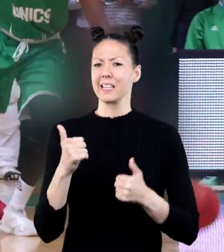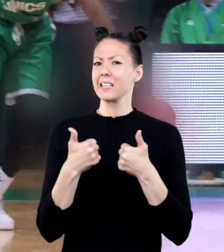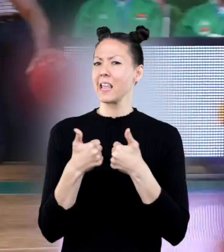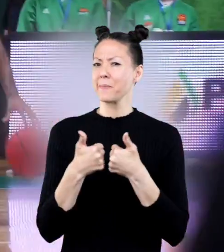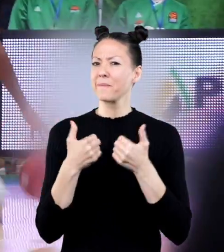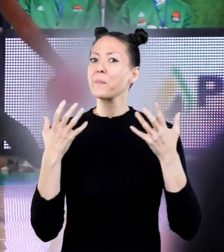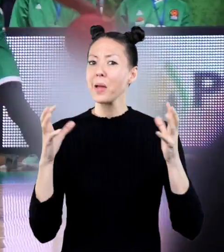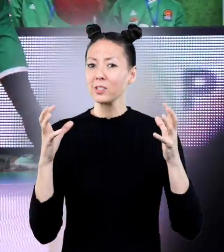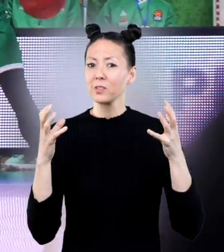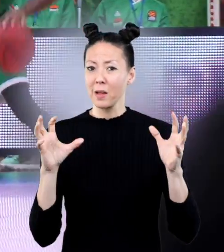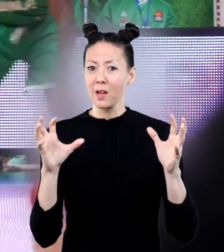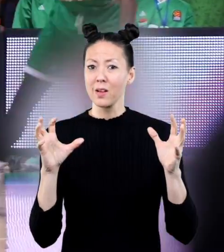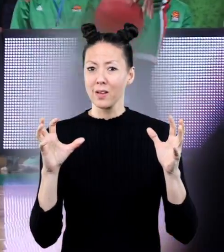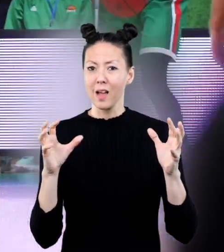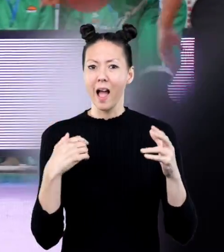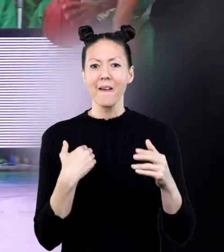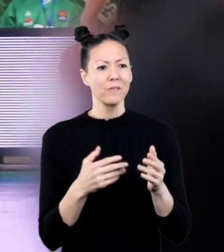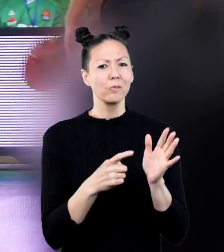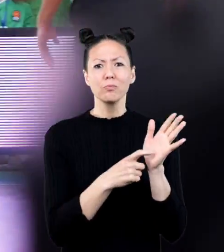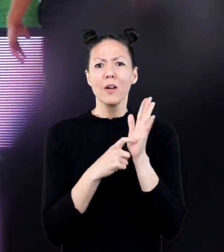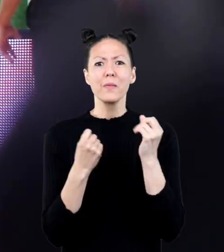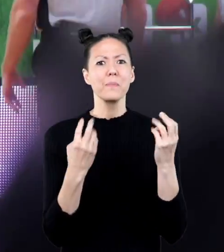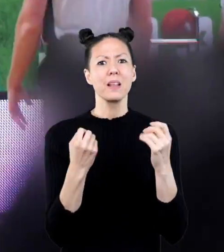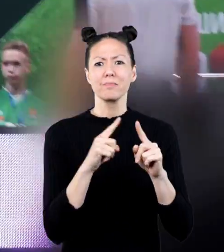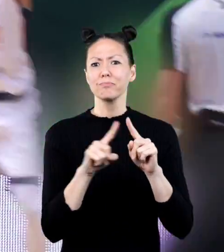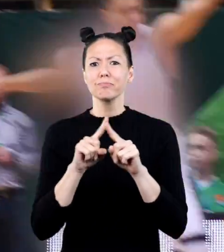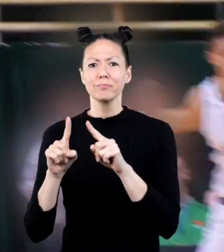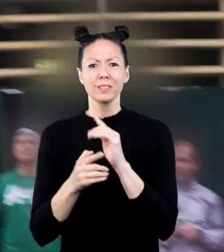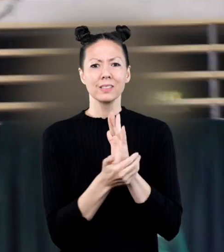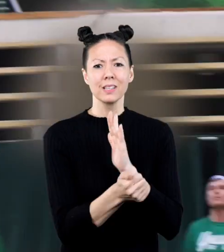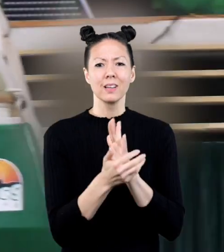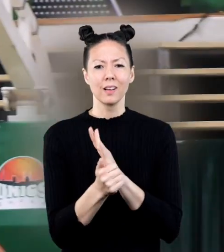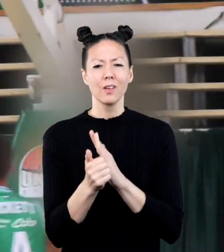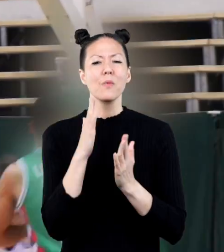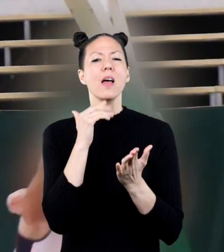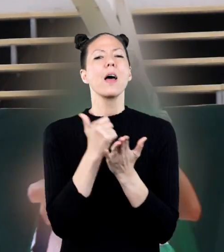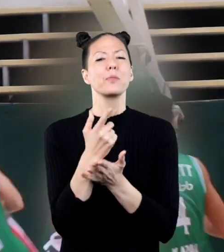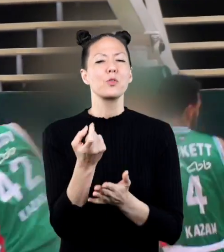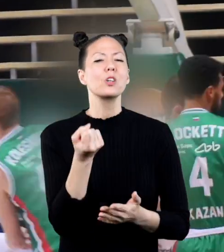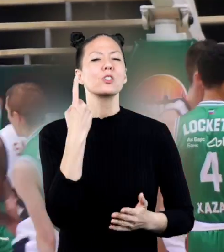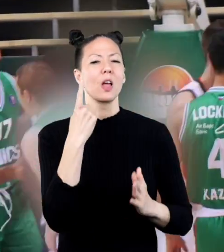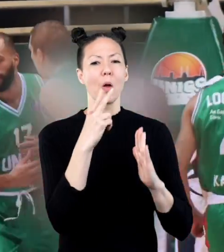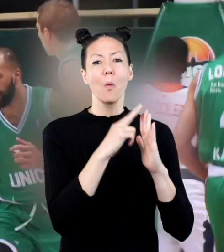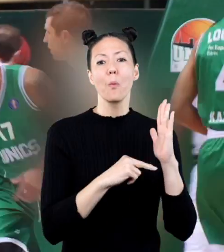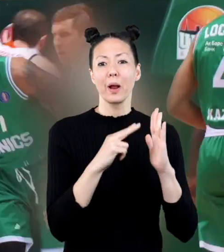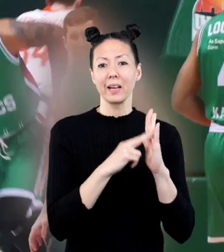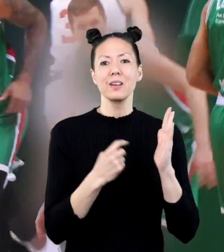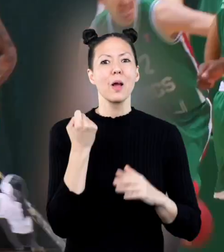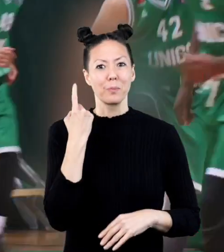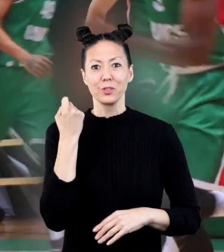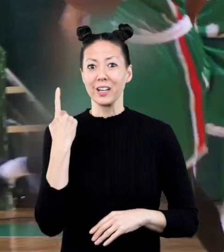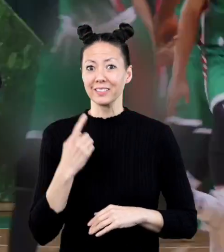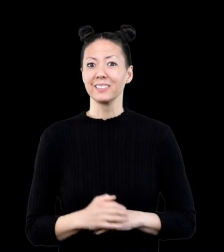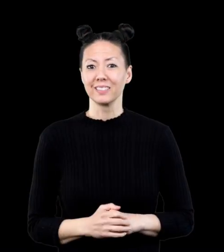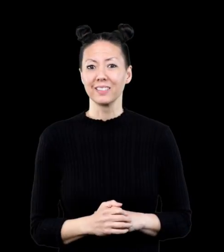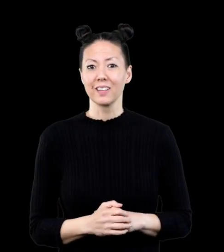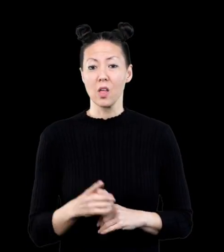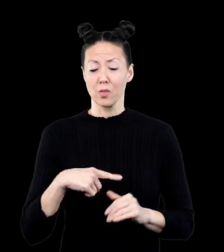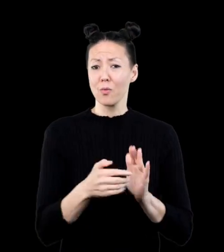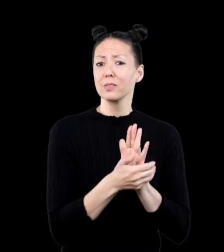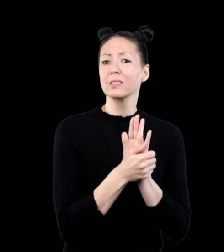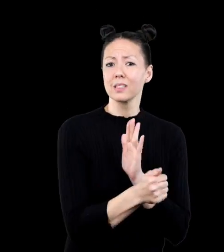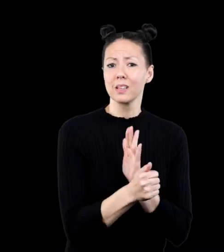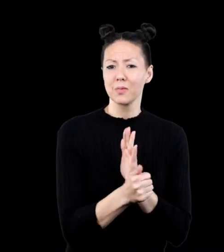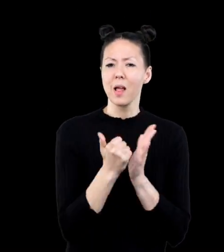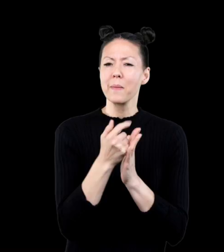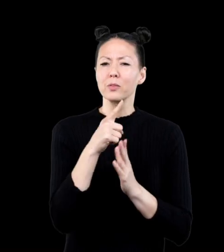in a game of basketball, there are many different skills that can help you with reading comprehension. These skills